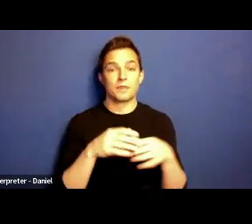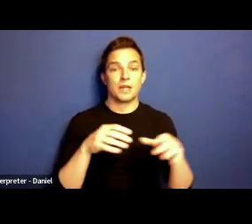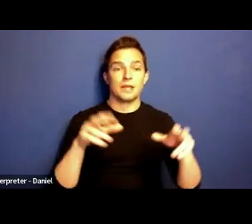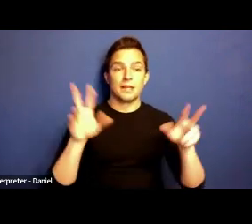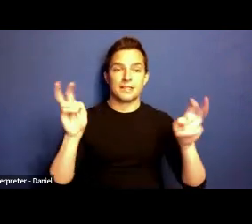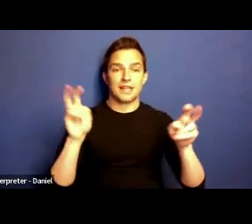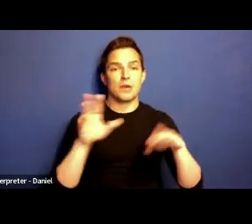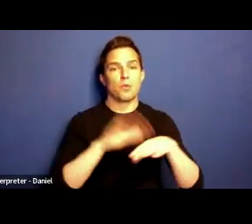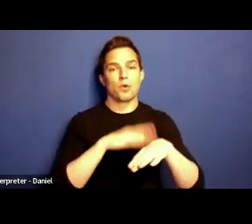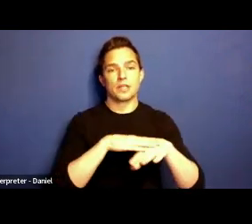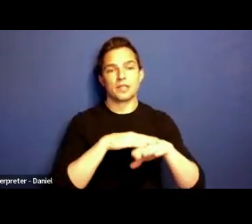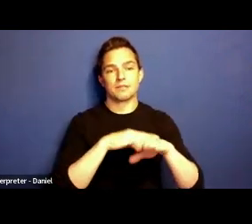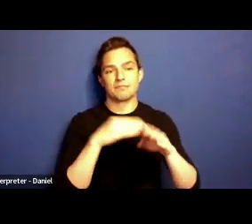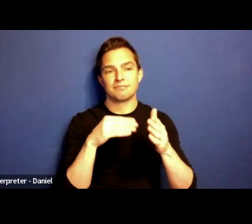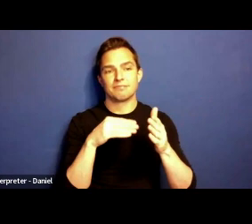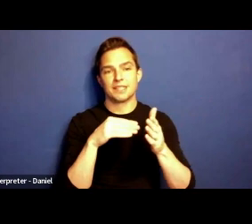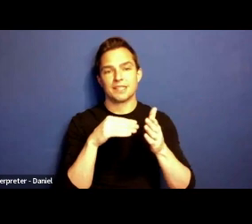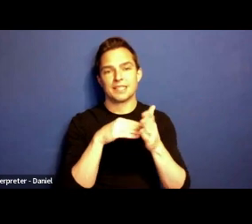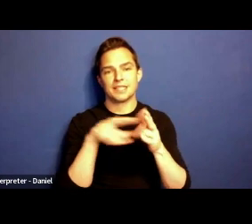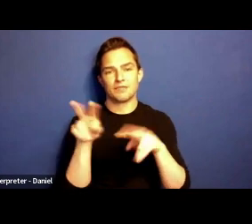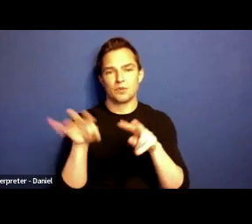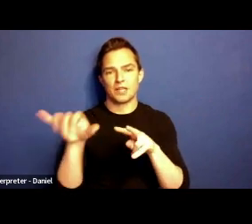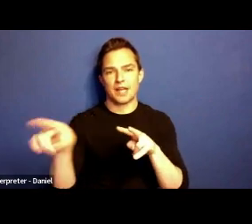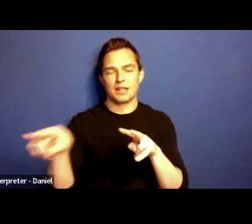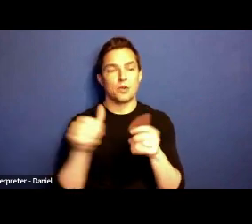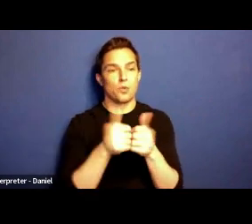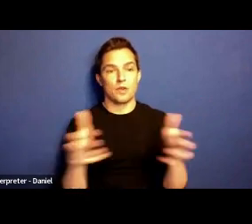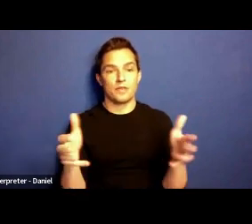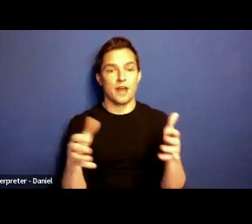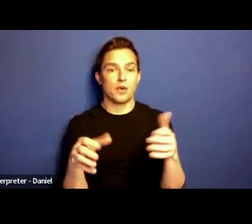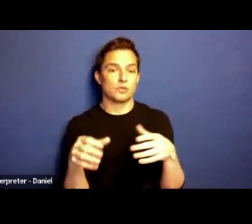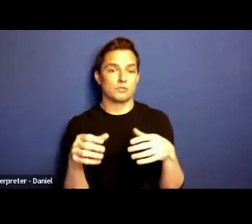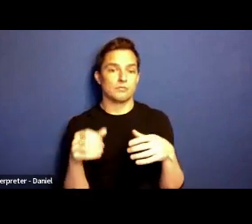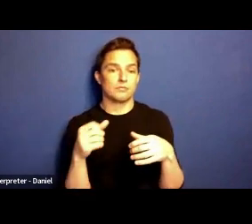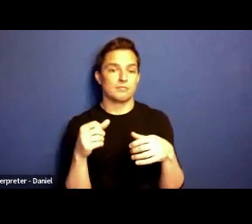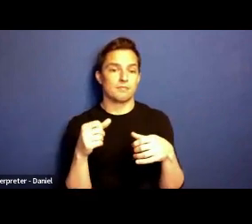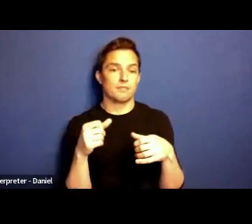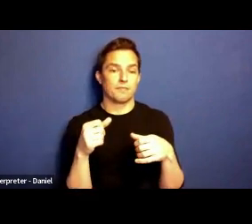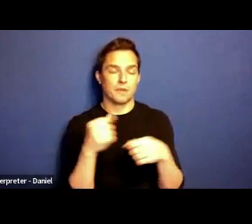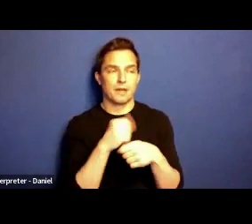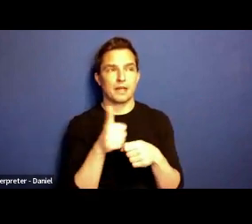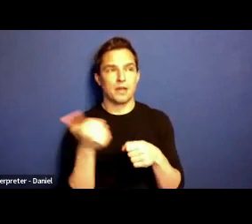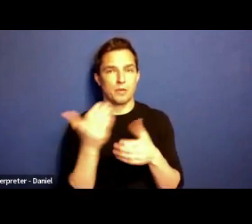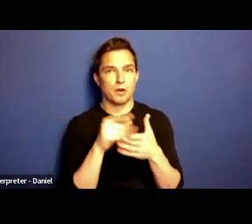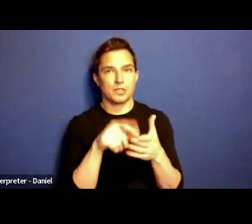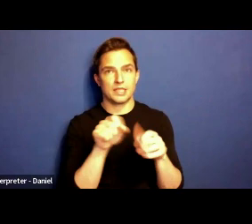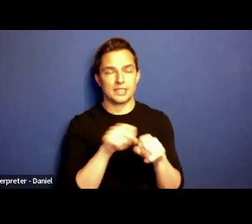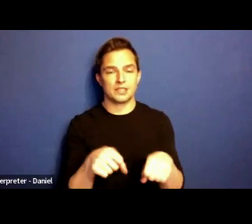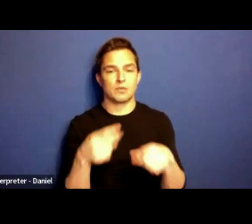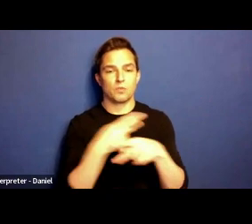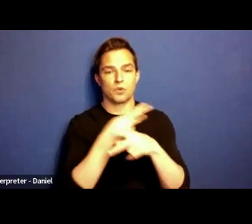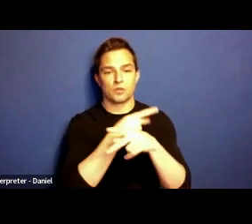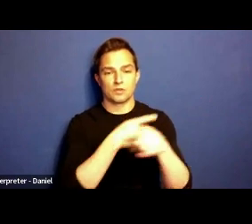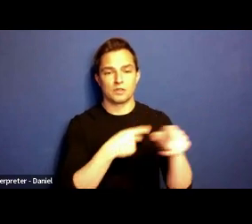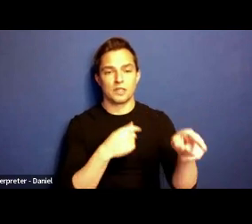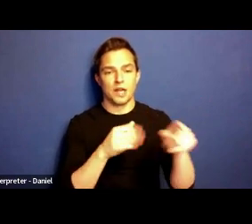that without, bolstering other, components of the system that are gonna really prevent